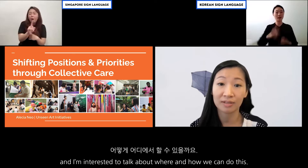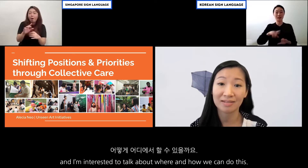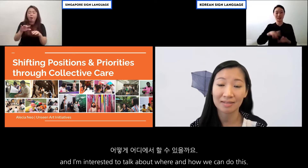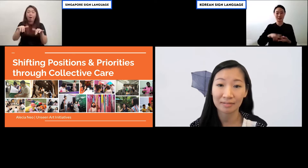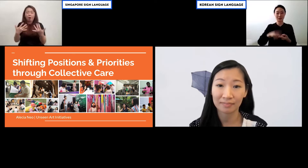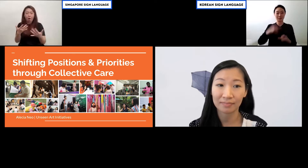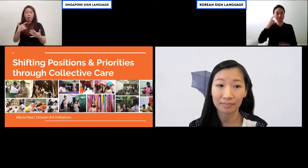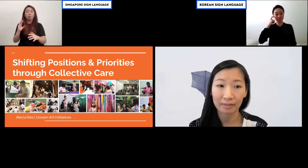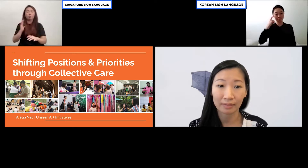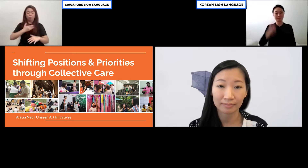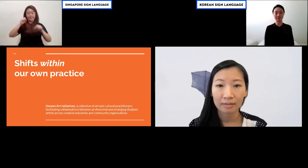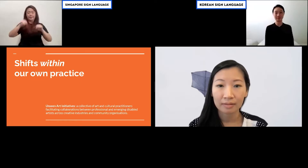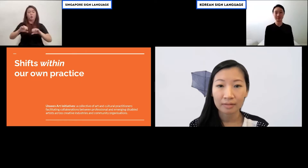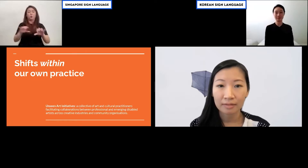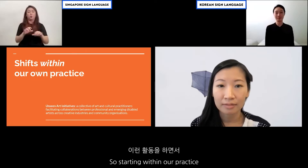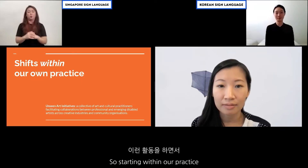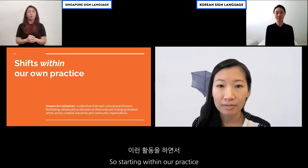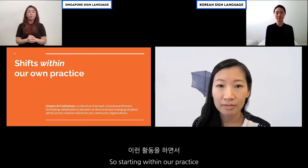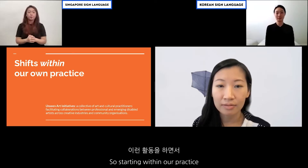do this.